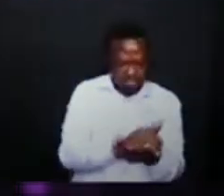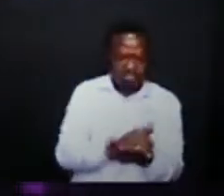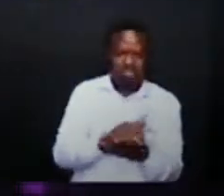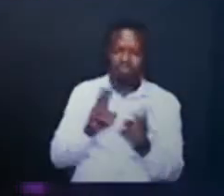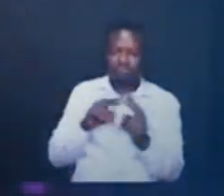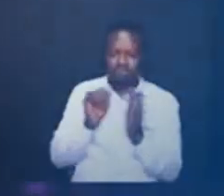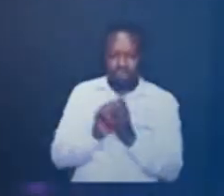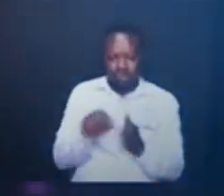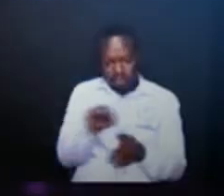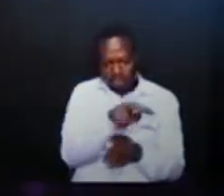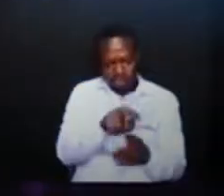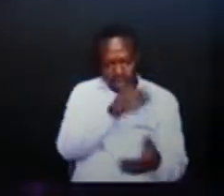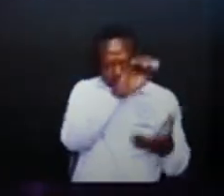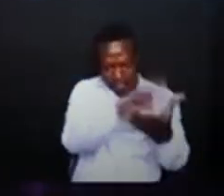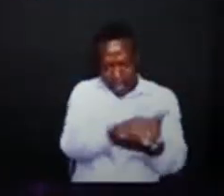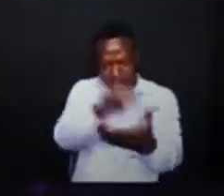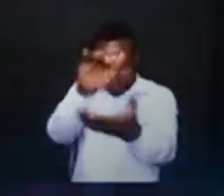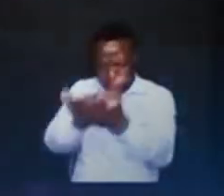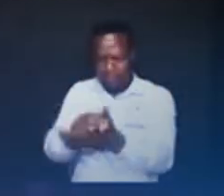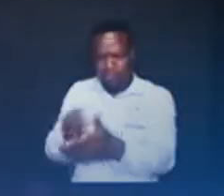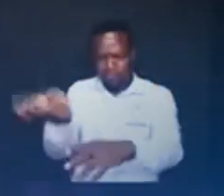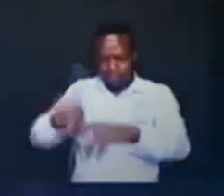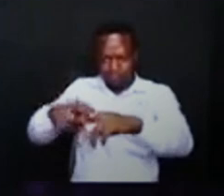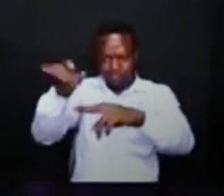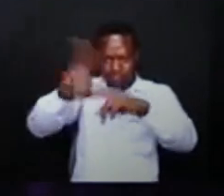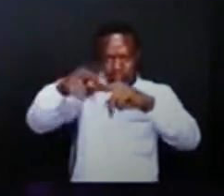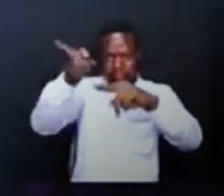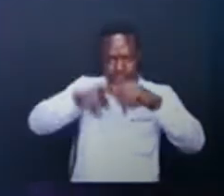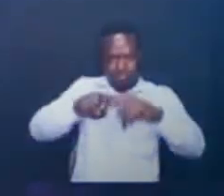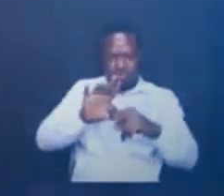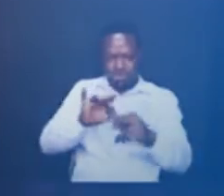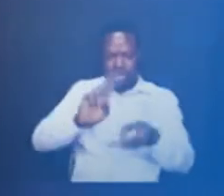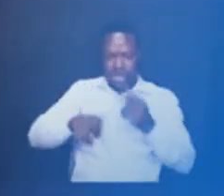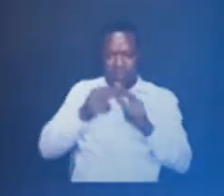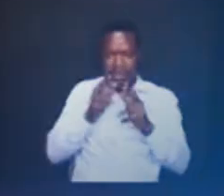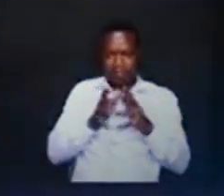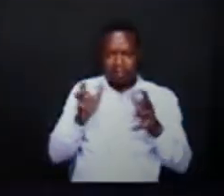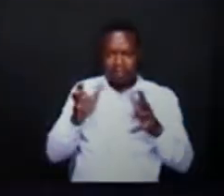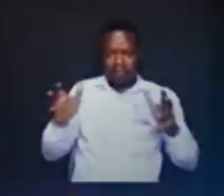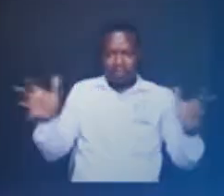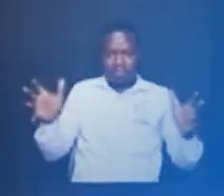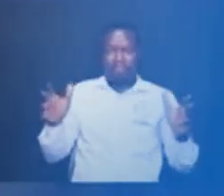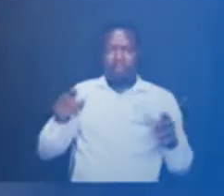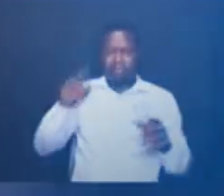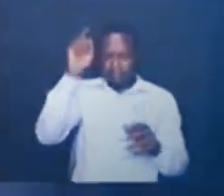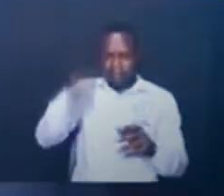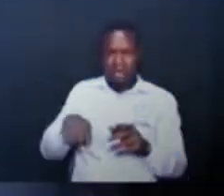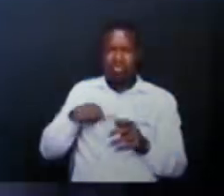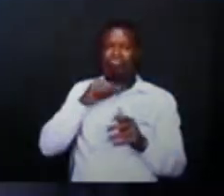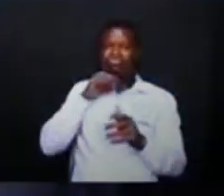have sons and daughters. Increase in number there. Do not